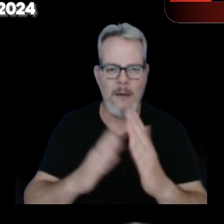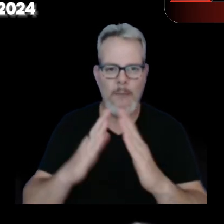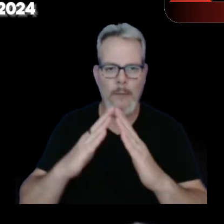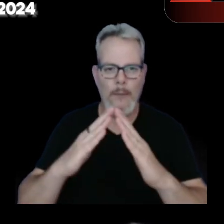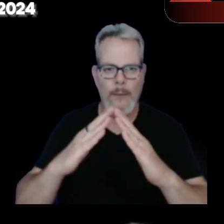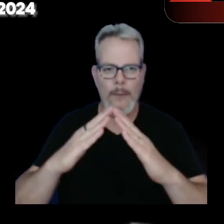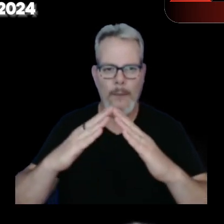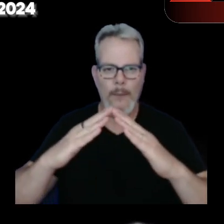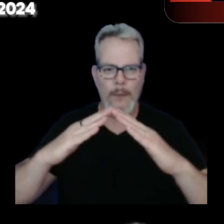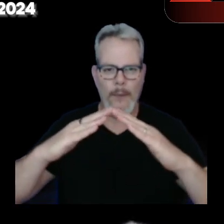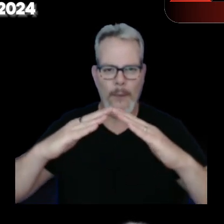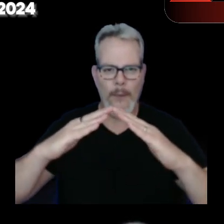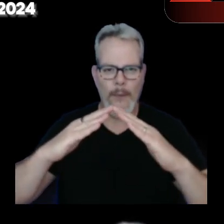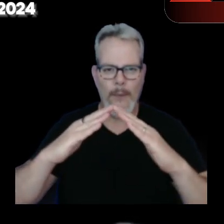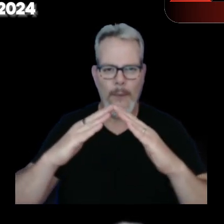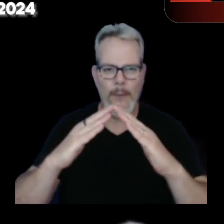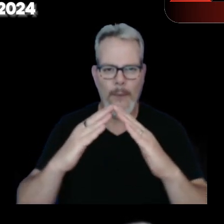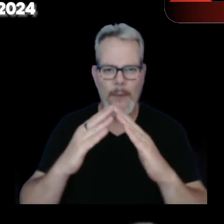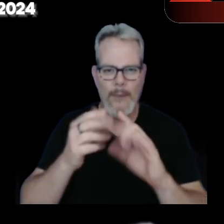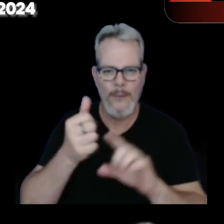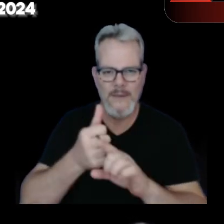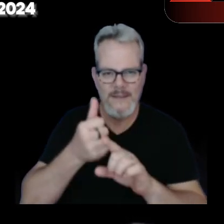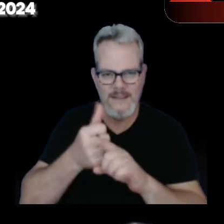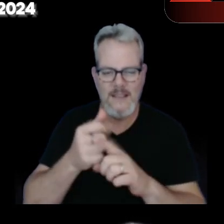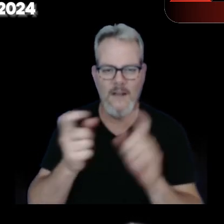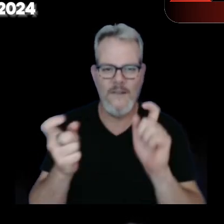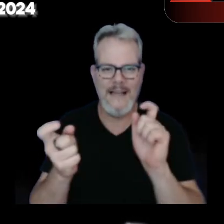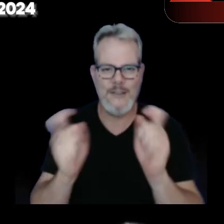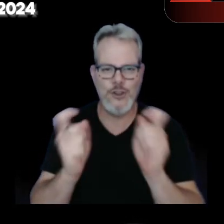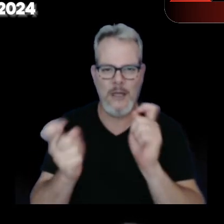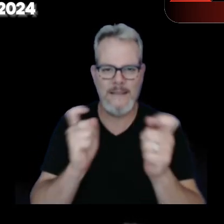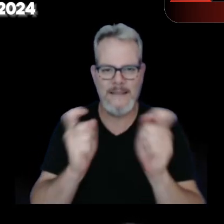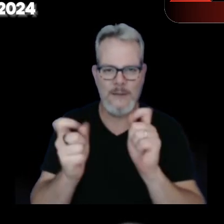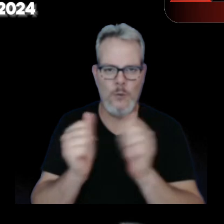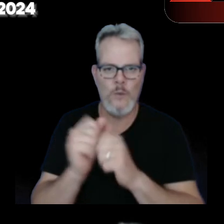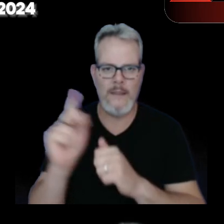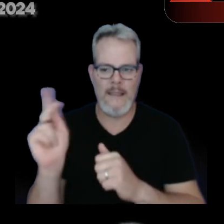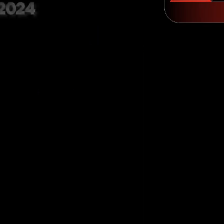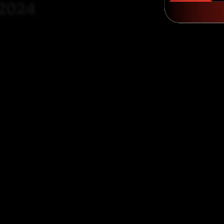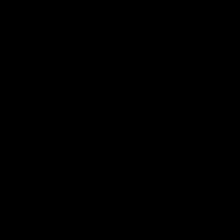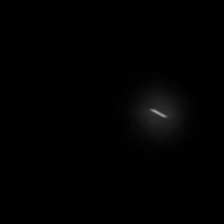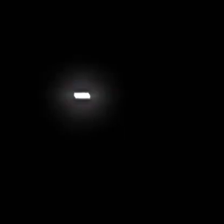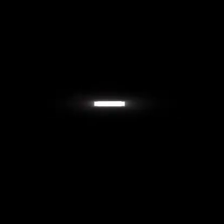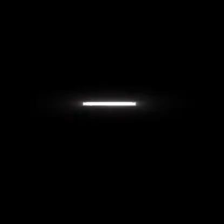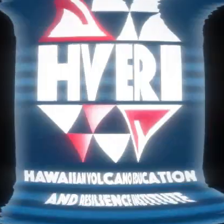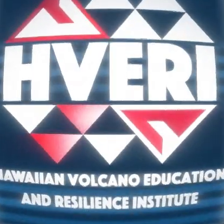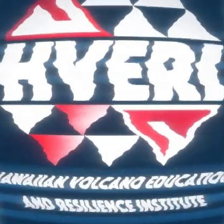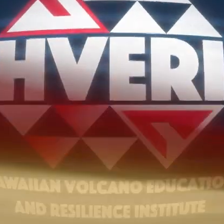Maunaloa also adjusts to Kīlauea's movement. And that's our Hawaiian volcano summary this week.